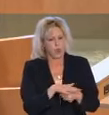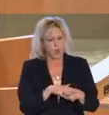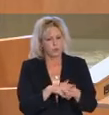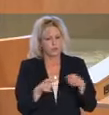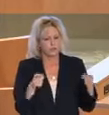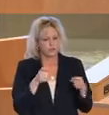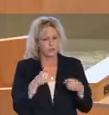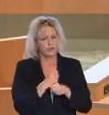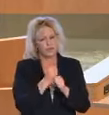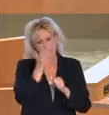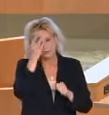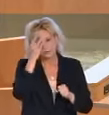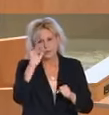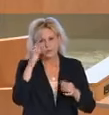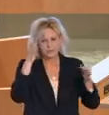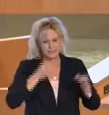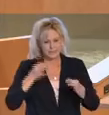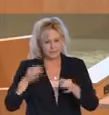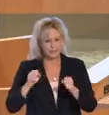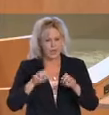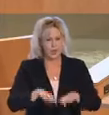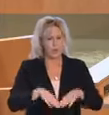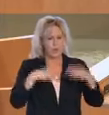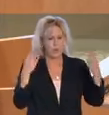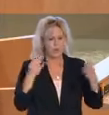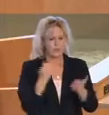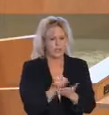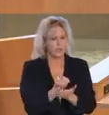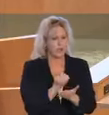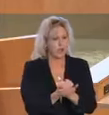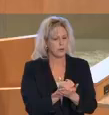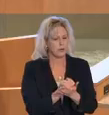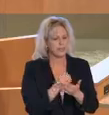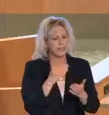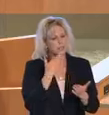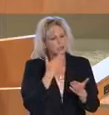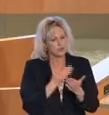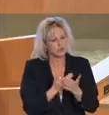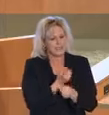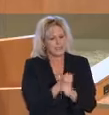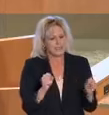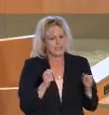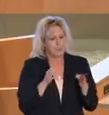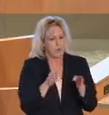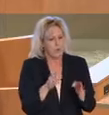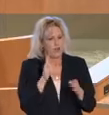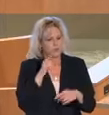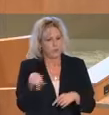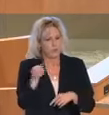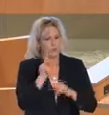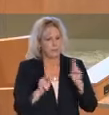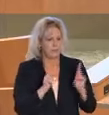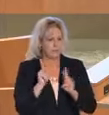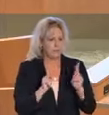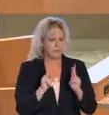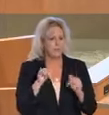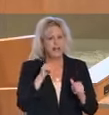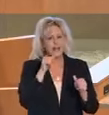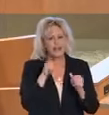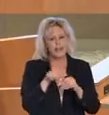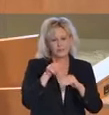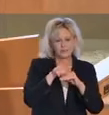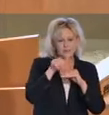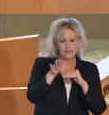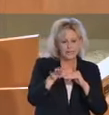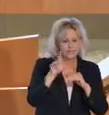smart decisions to allow us to open the economy in a very pragmatic, safe way for our residents. So that letter also went out to